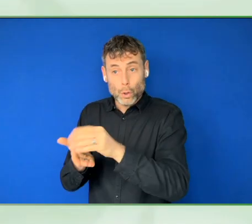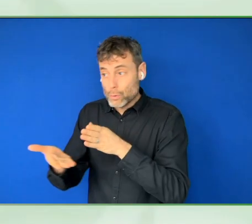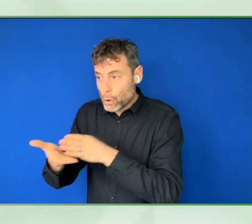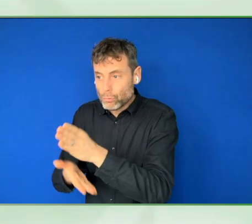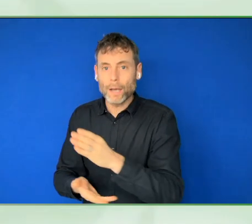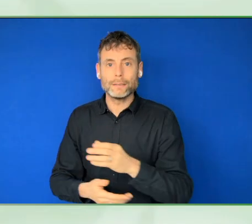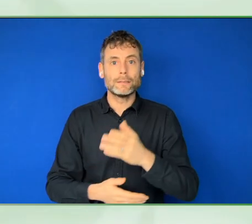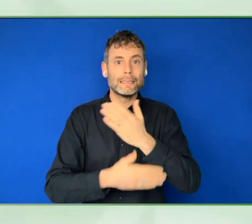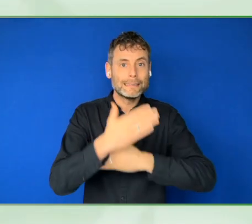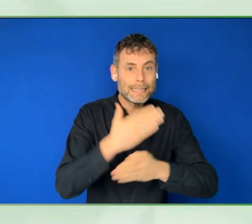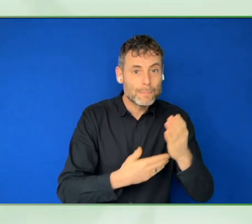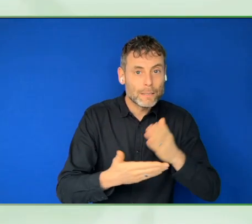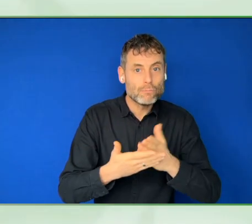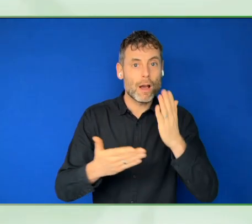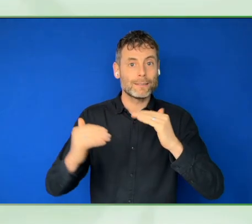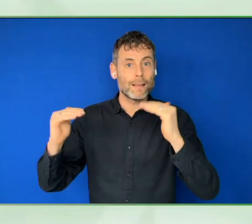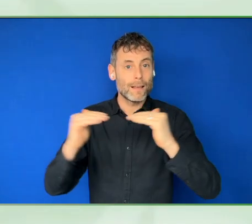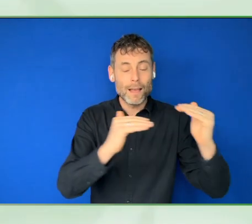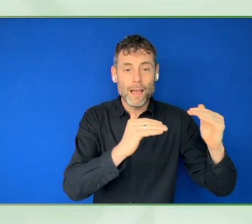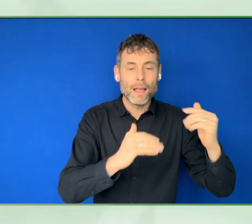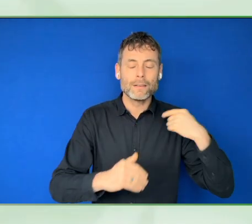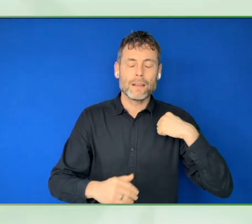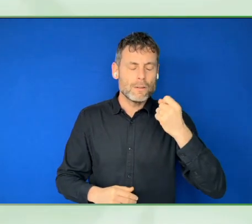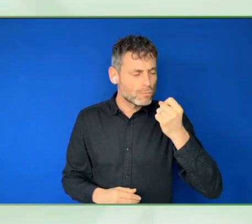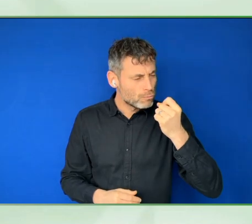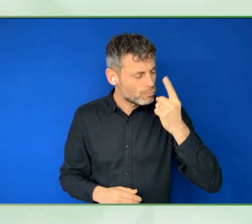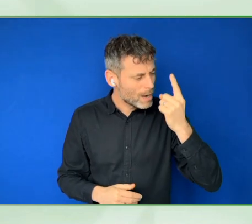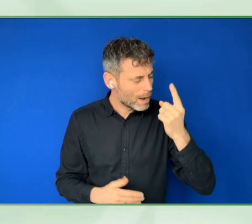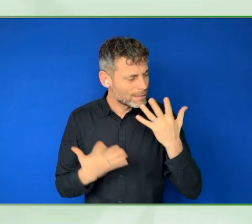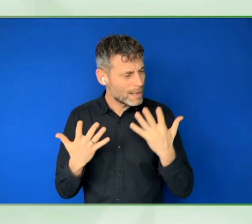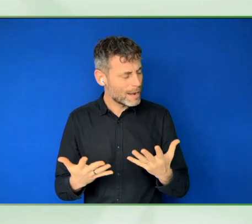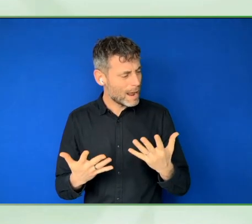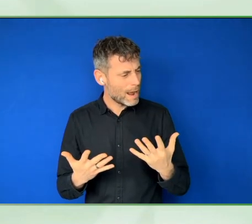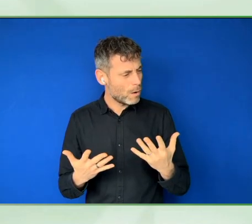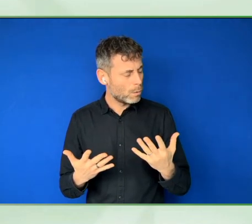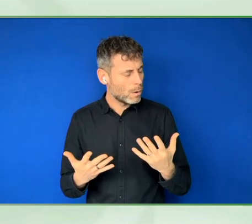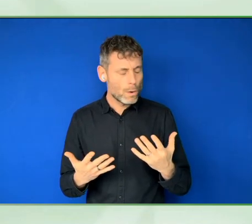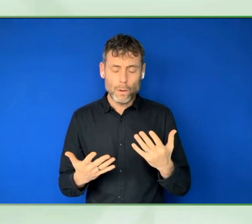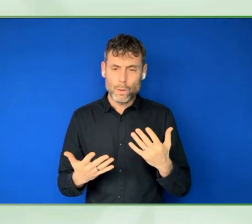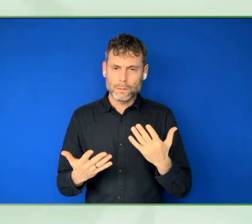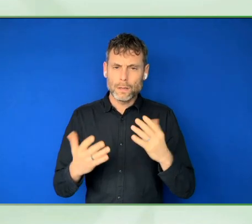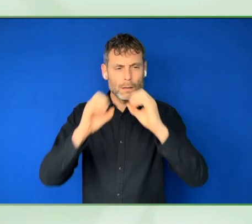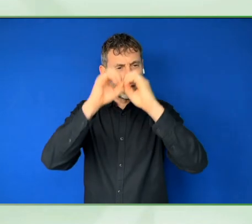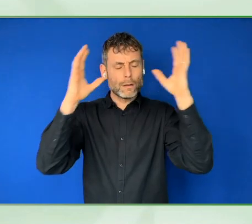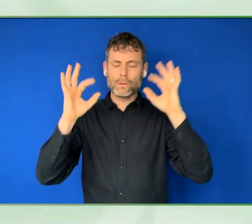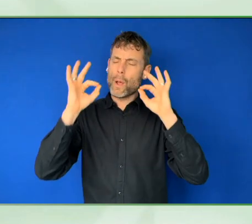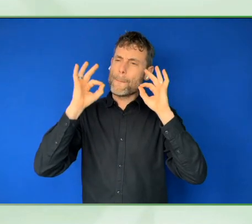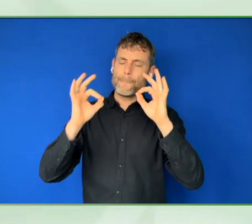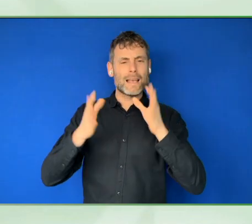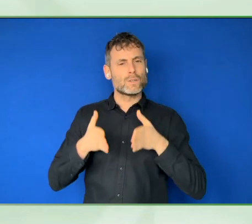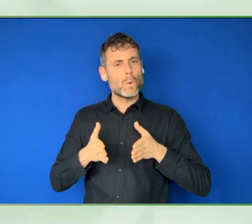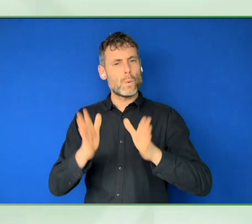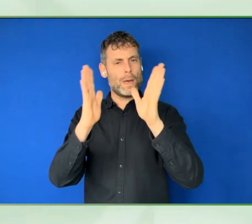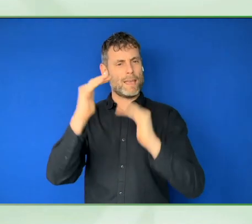I'm beginning to think I got it wrong, and that's really the focus of our discussion today, and that it just isn't possible